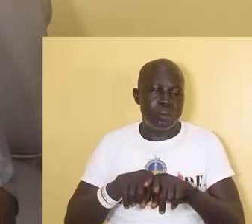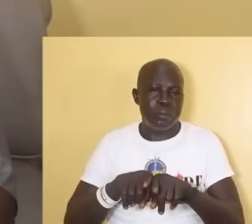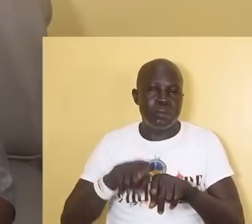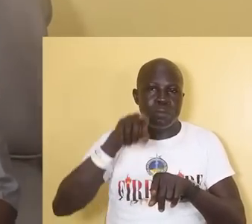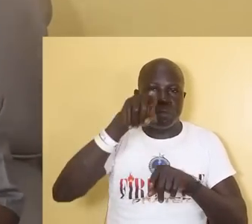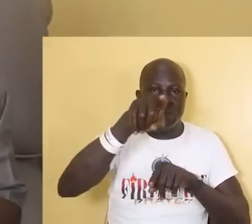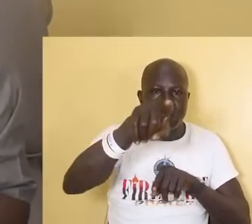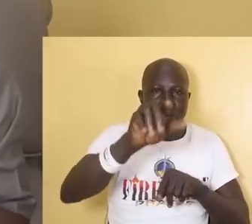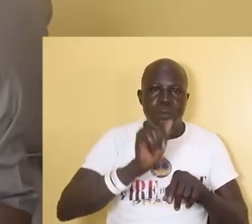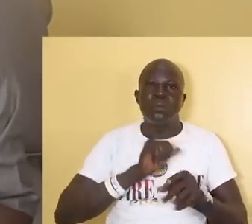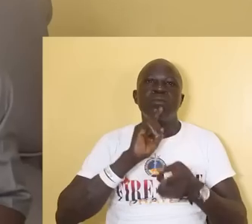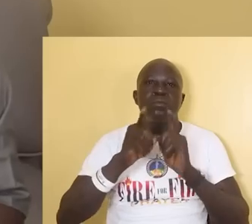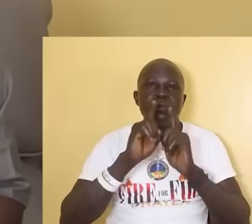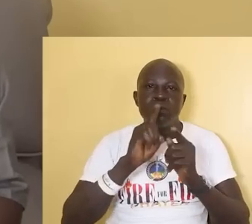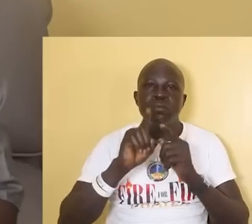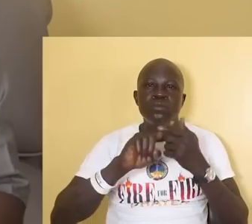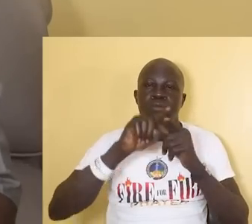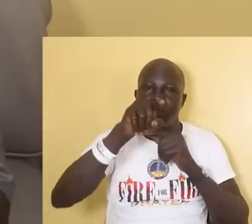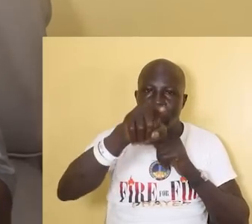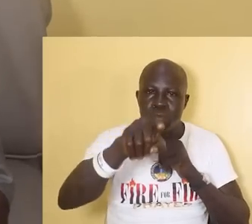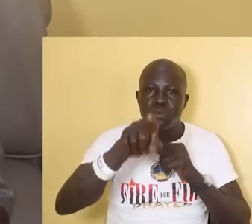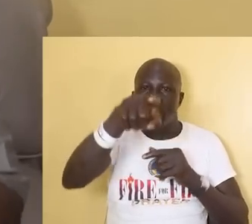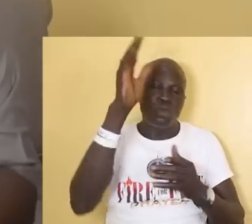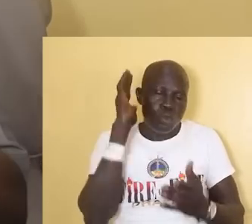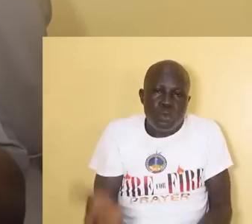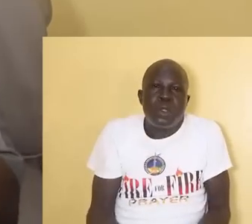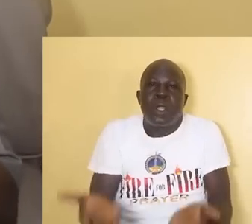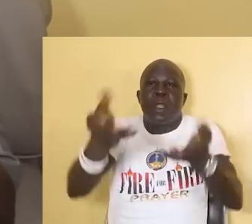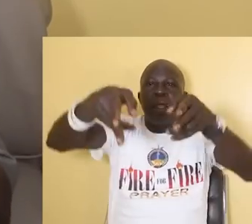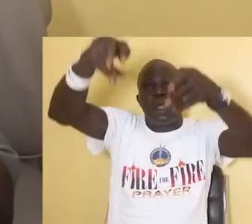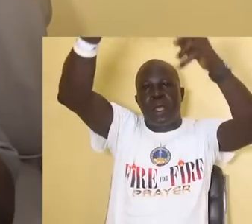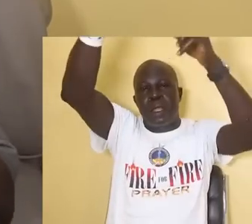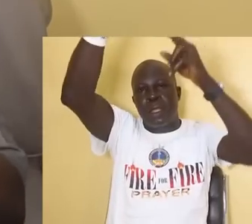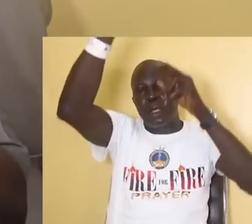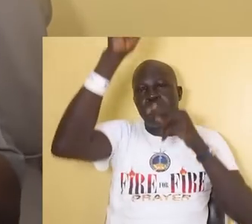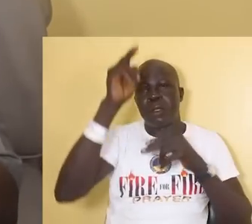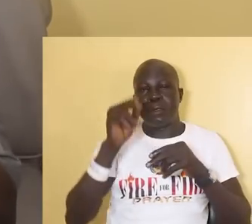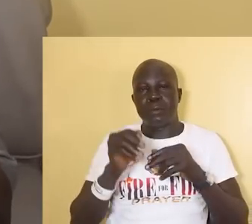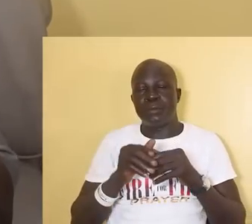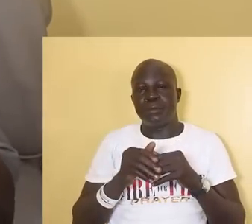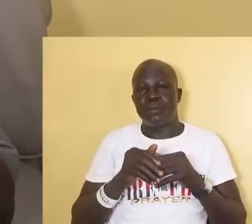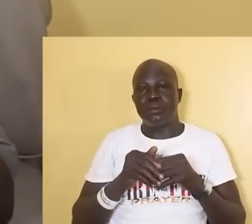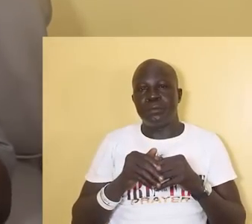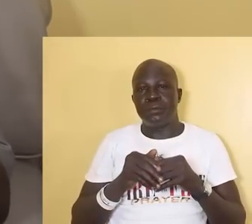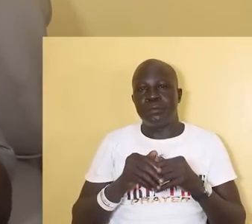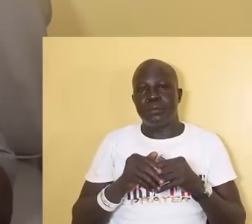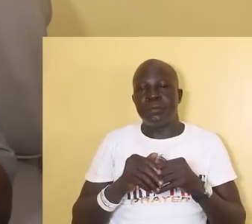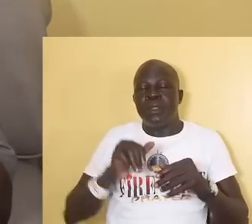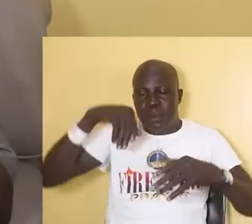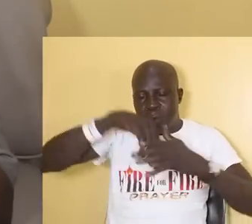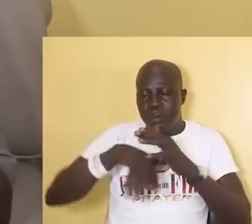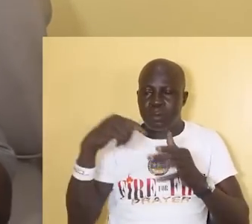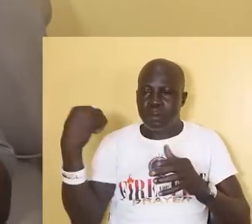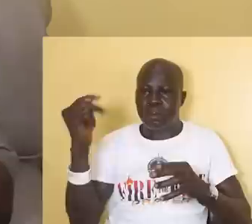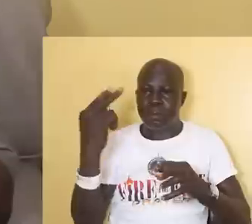You are the one I am talking to. Oh my donkey. Amen. You would get to the greater height. In the name of Jesus. In the name